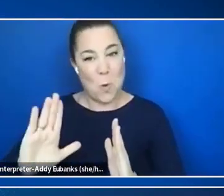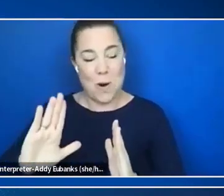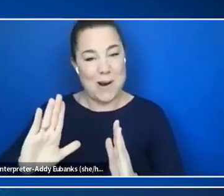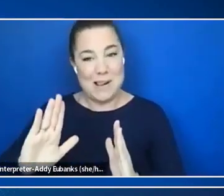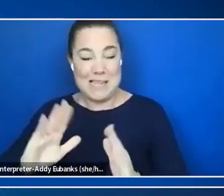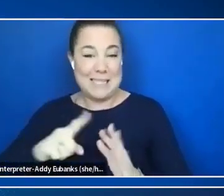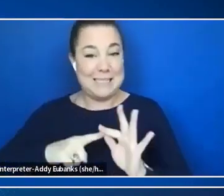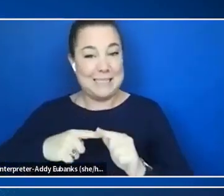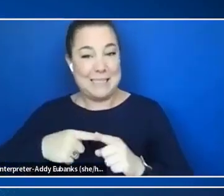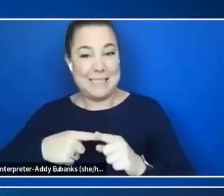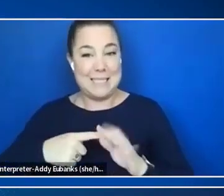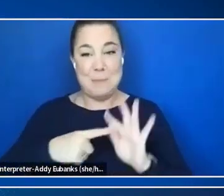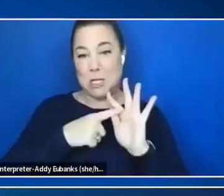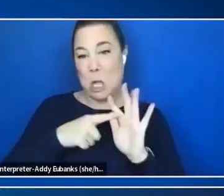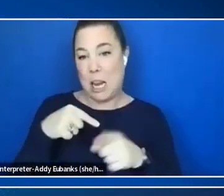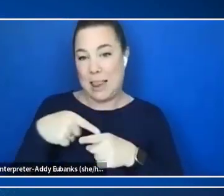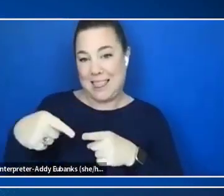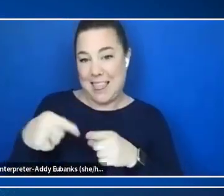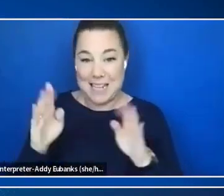ready.